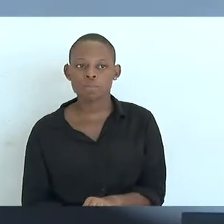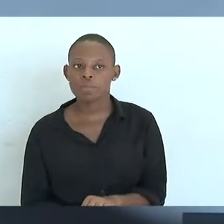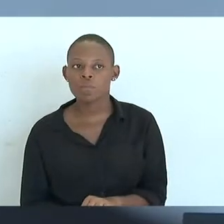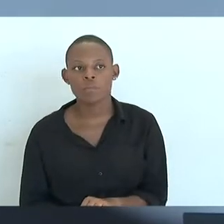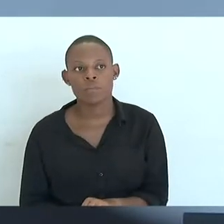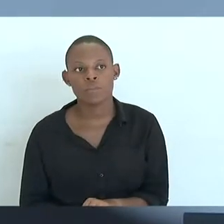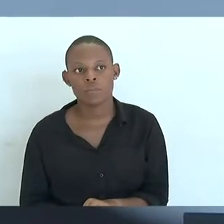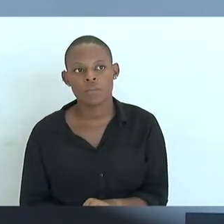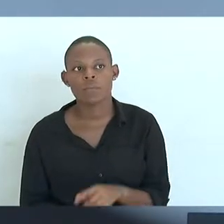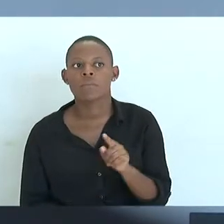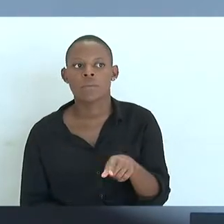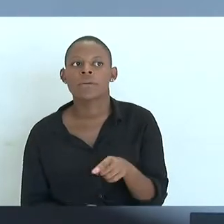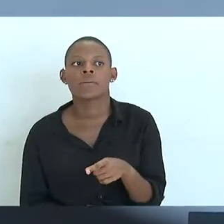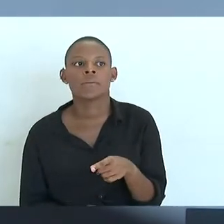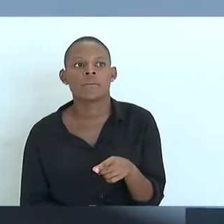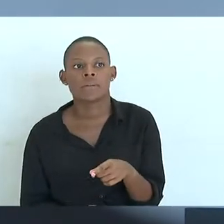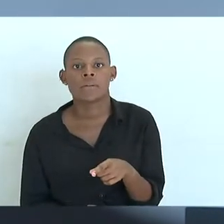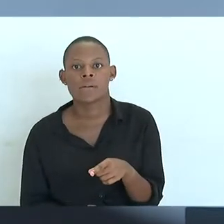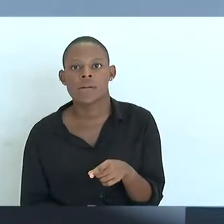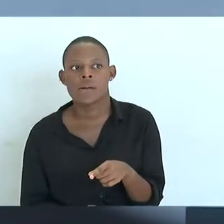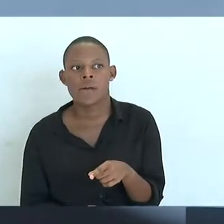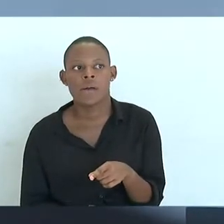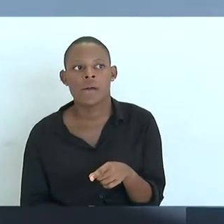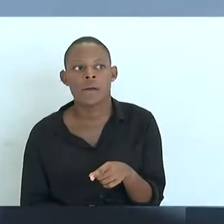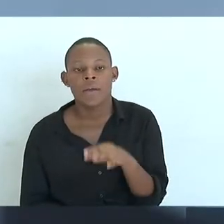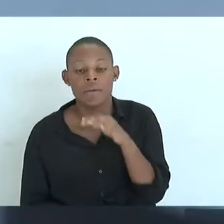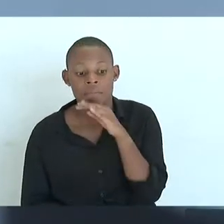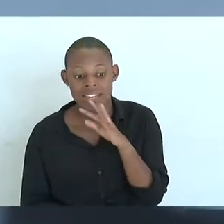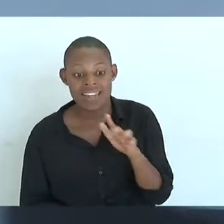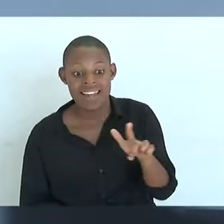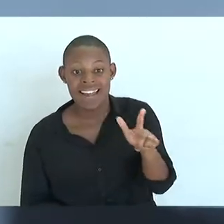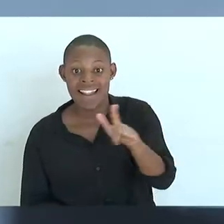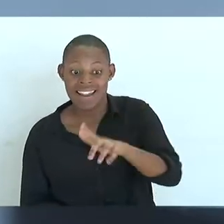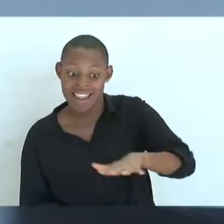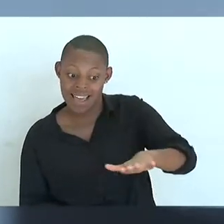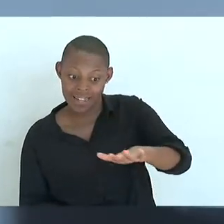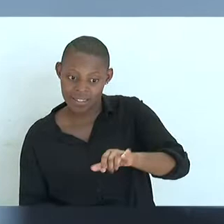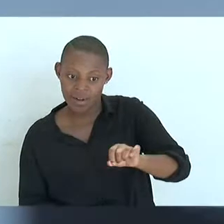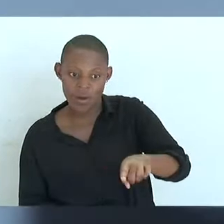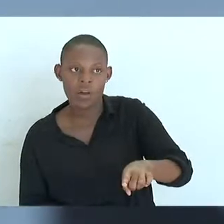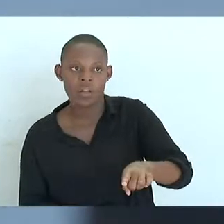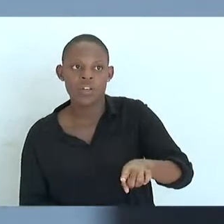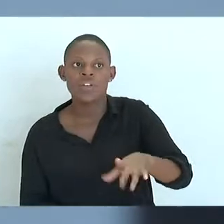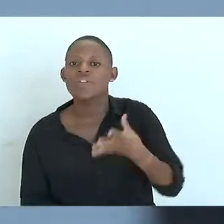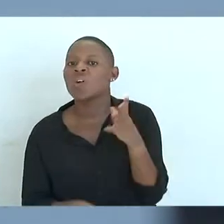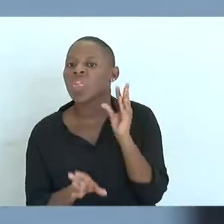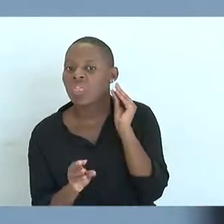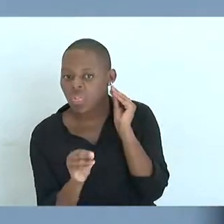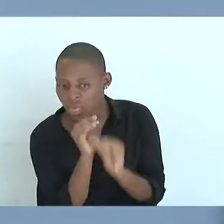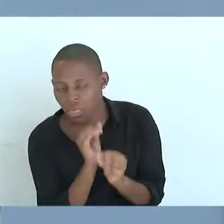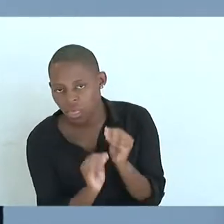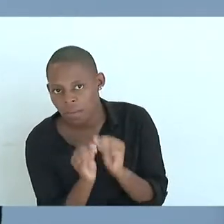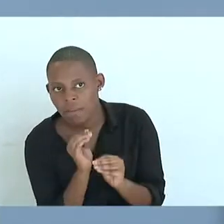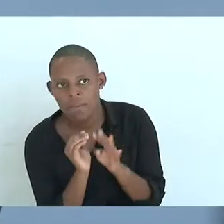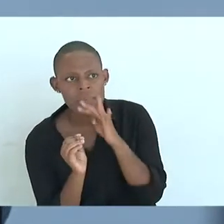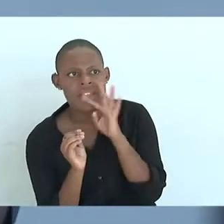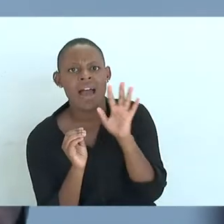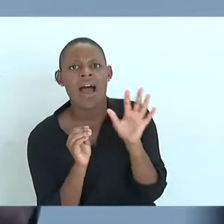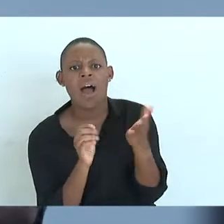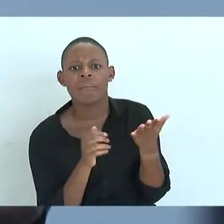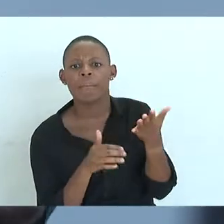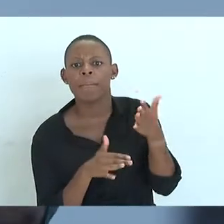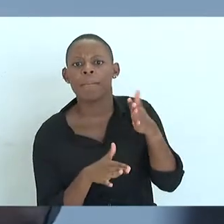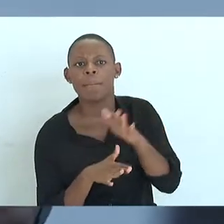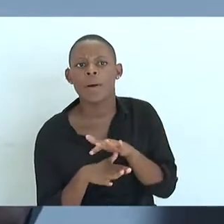And I'm saying the land that we lodge is for restoration. So how do you prioritize land that you're